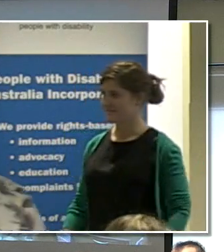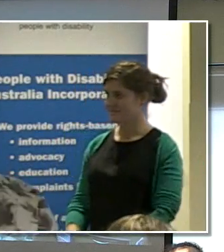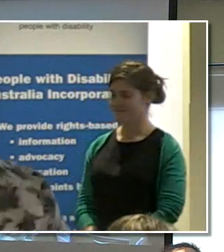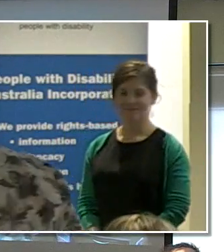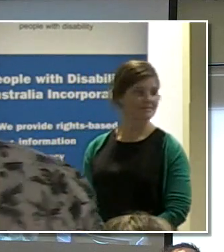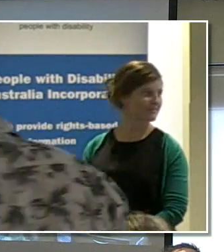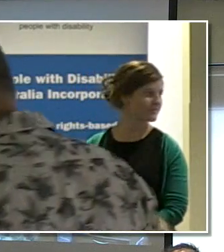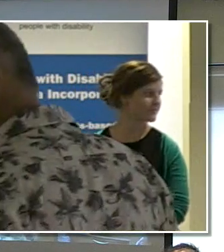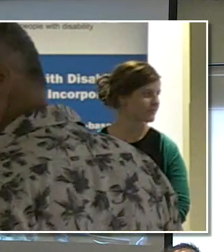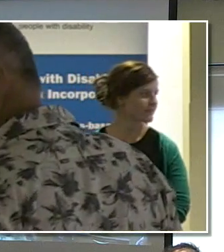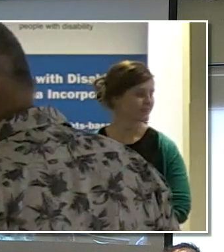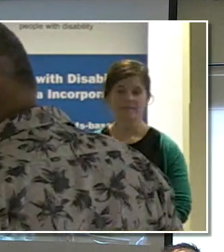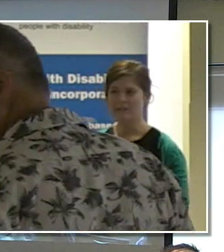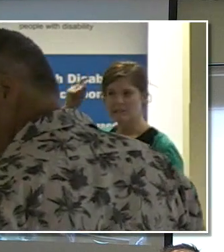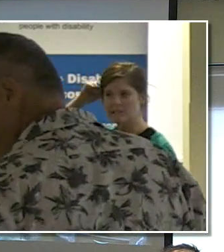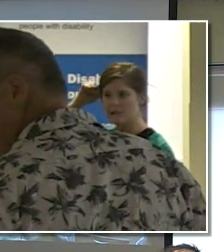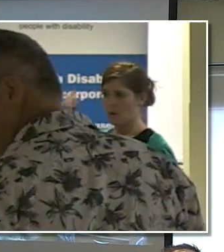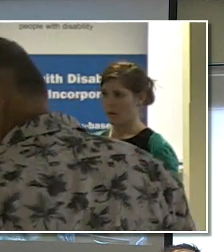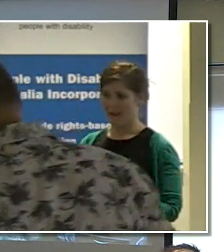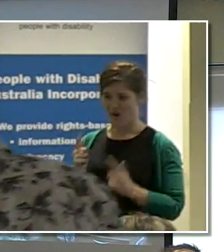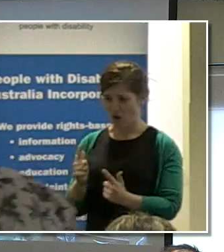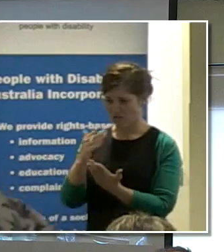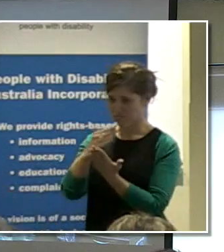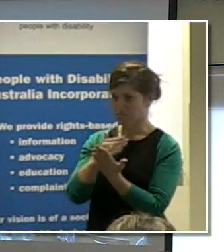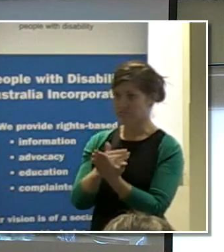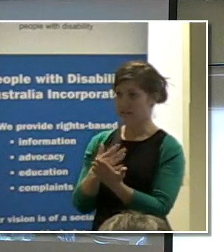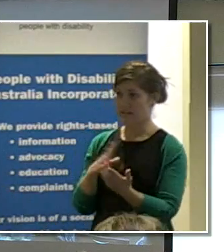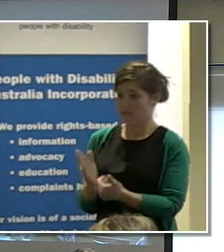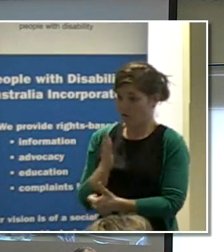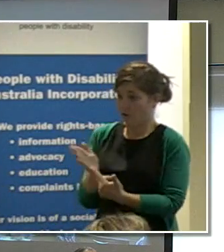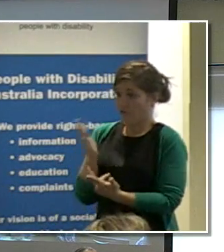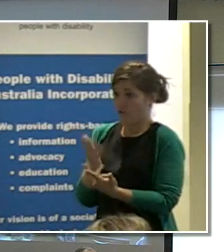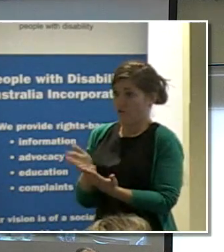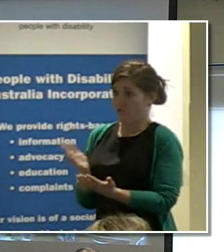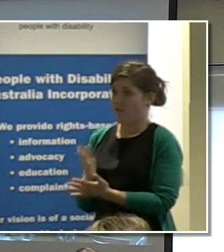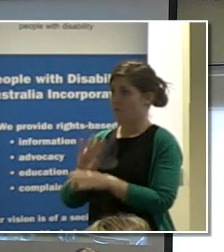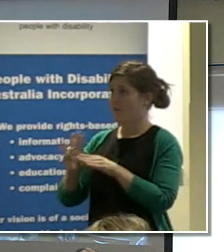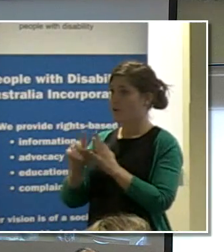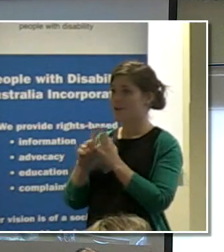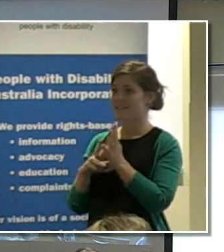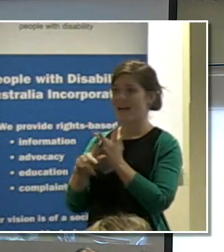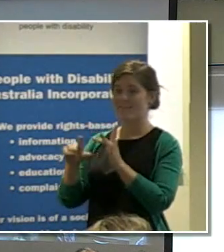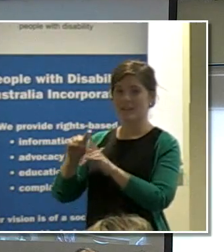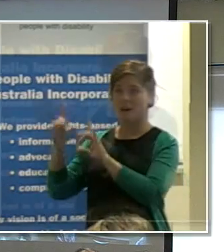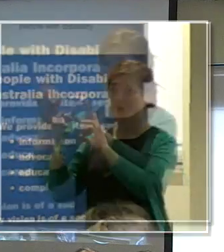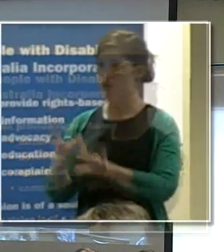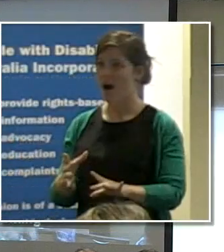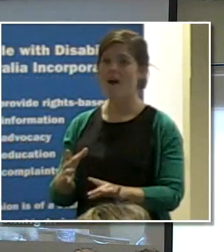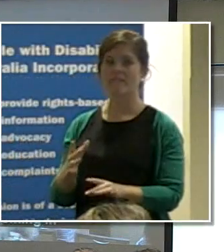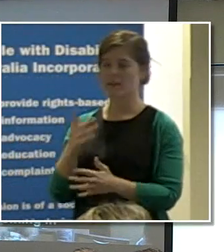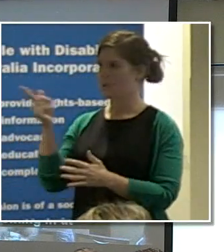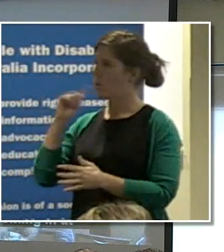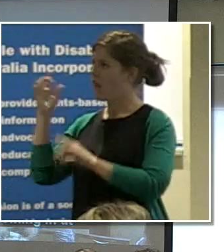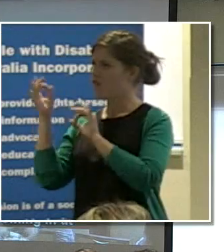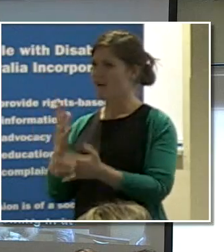Just conscious there's a bit that we need to move through, including the Treasurer's report, and then we've got David coming in at